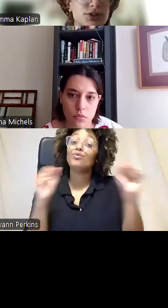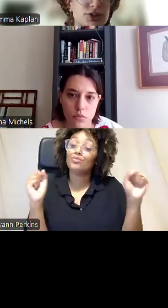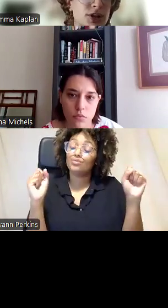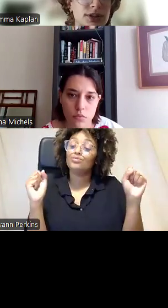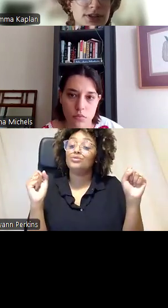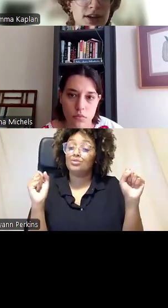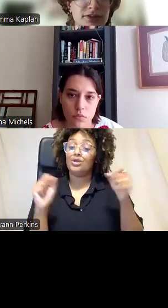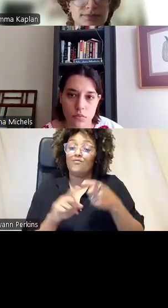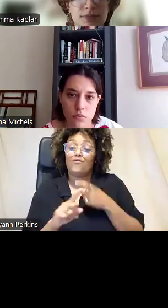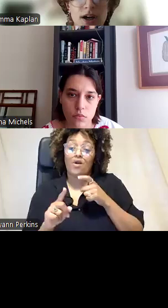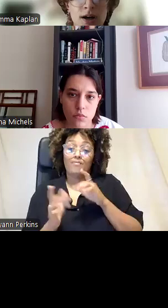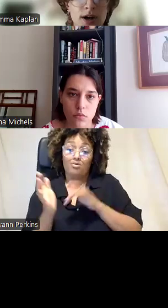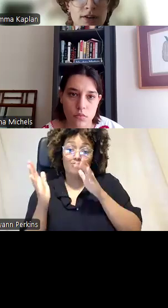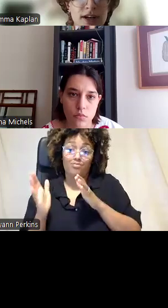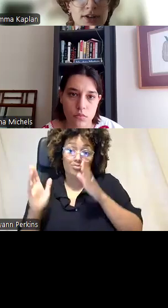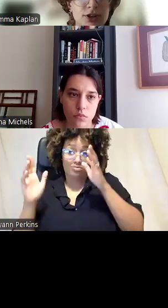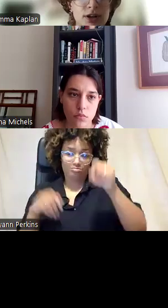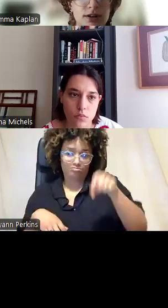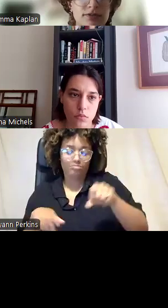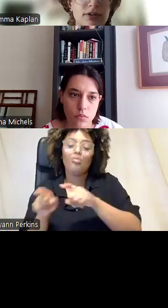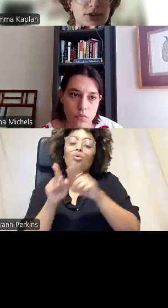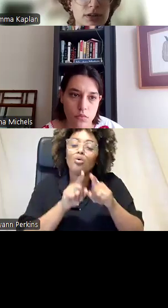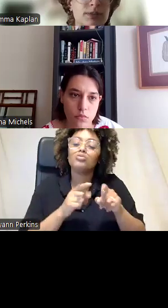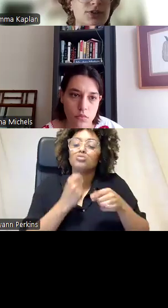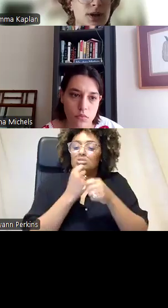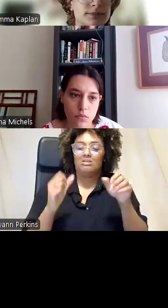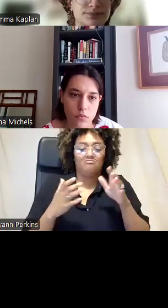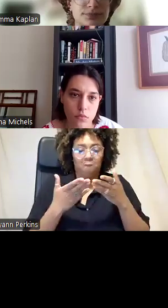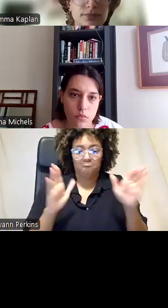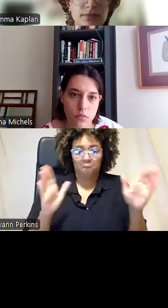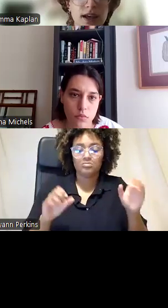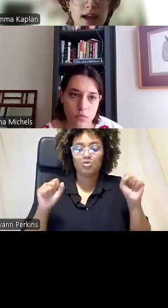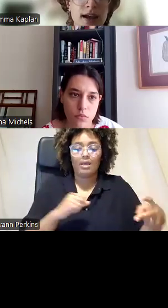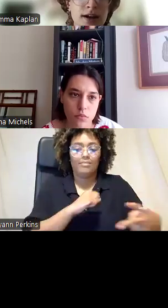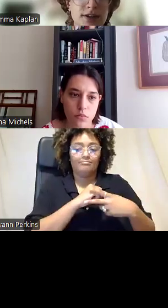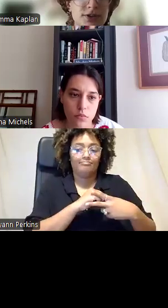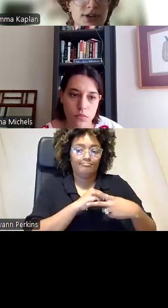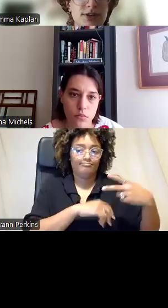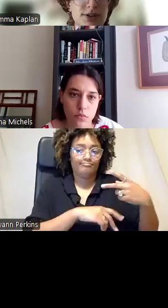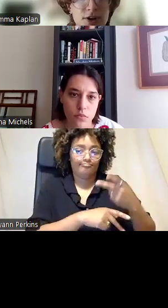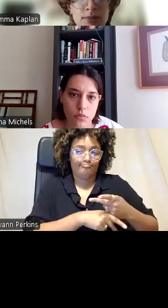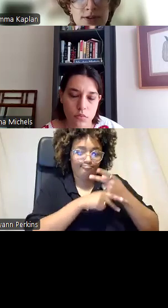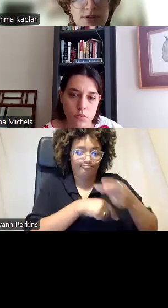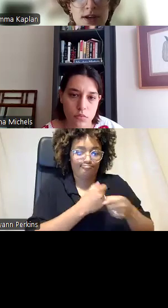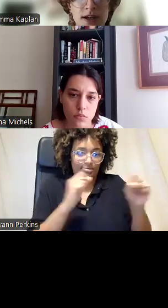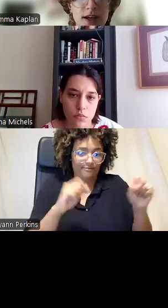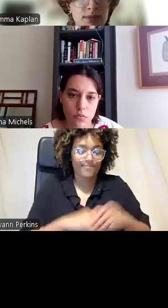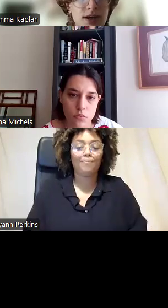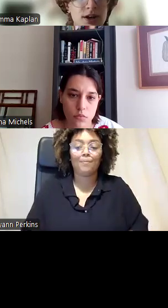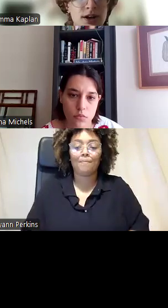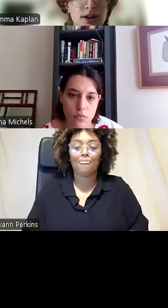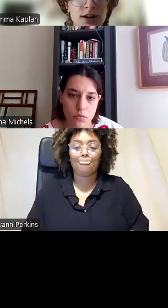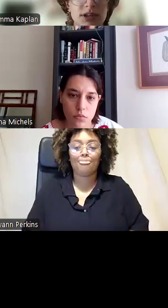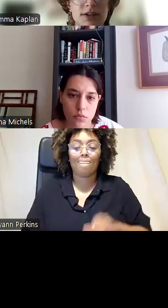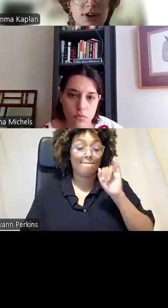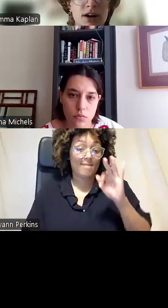but also just generally safe where financial information can be stored. And if there's any missing documents, it can